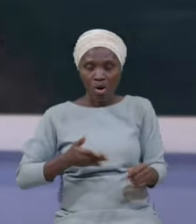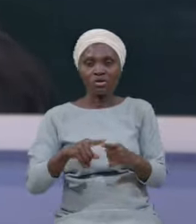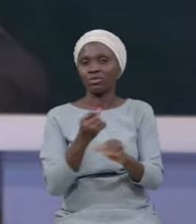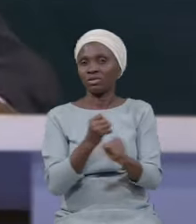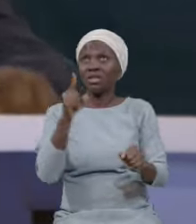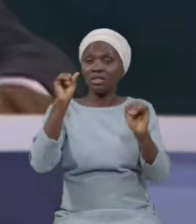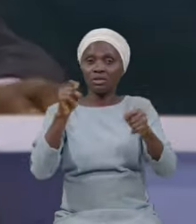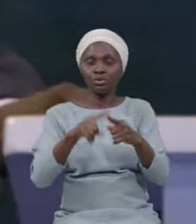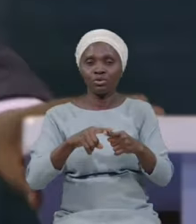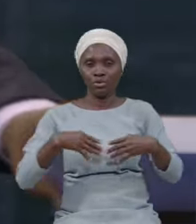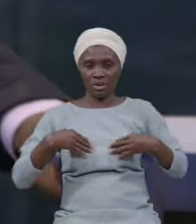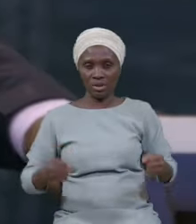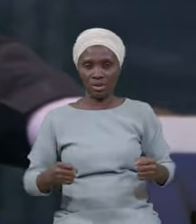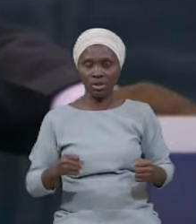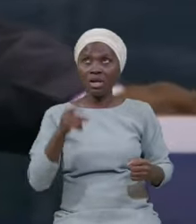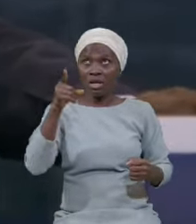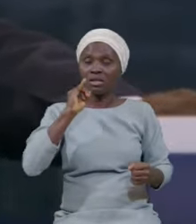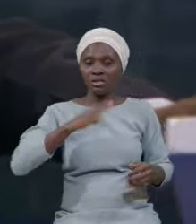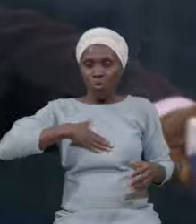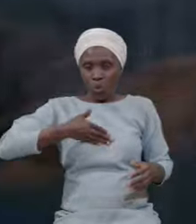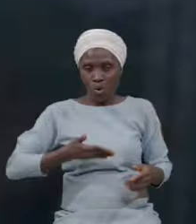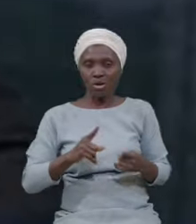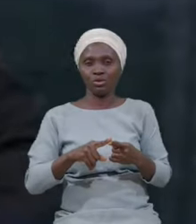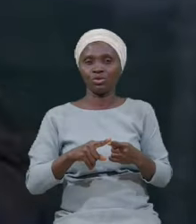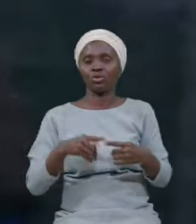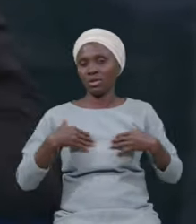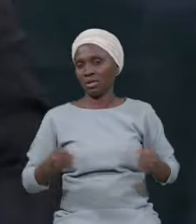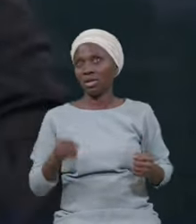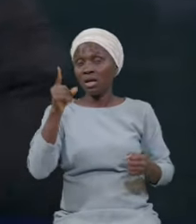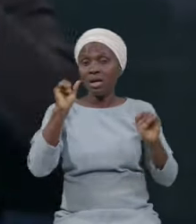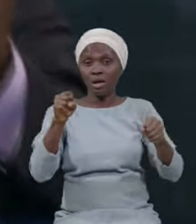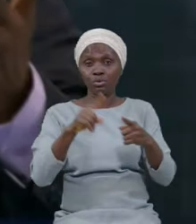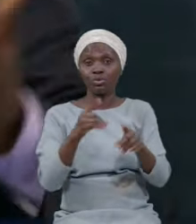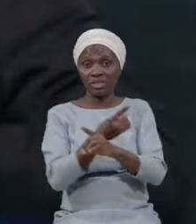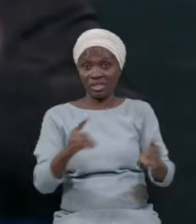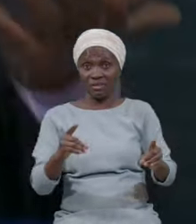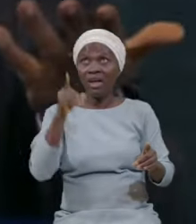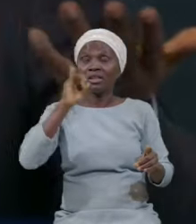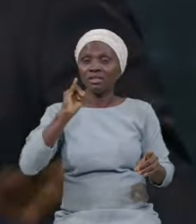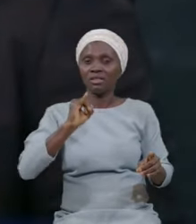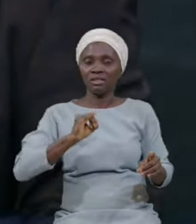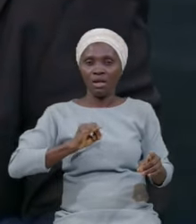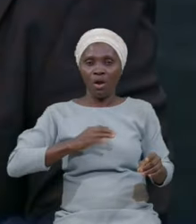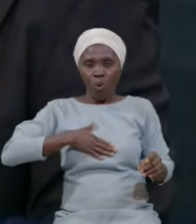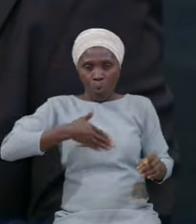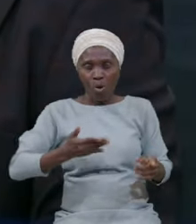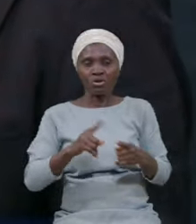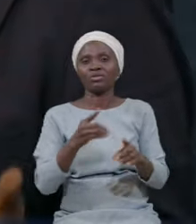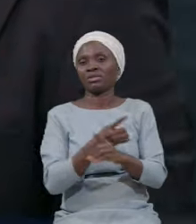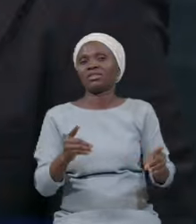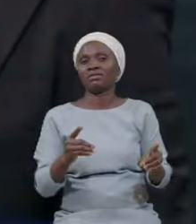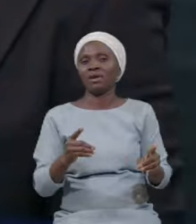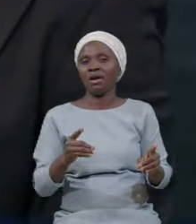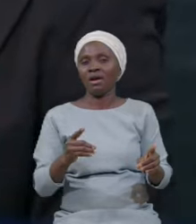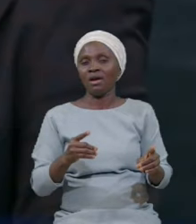He is able to deliver, and is willing to deliver. Able and willing, willing and able. And you have